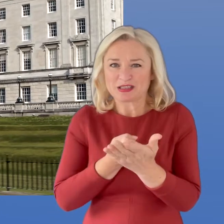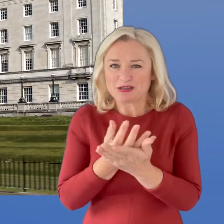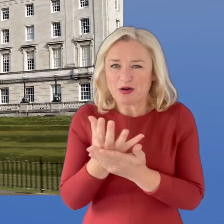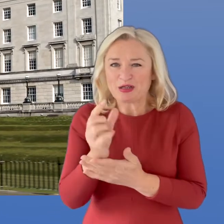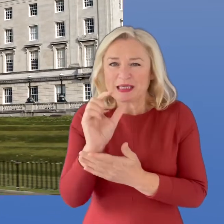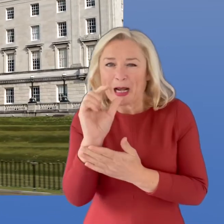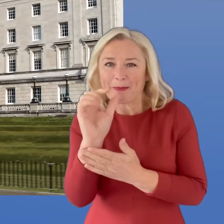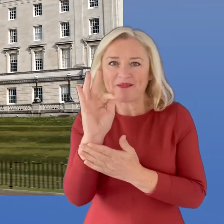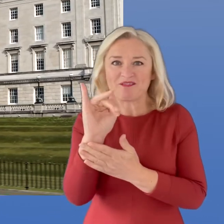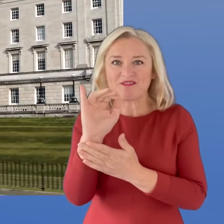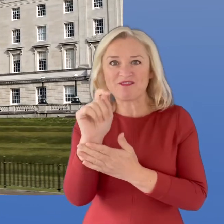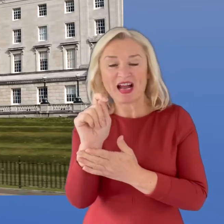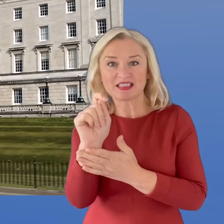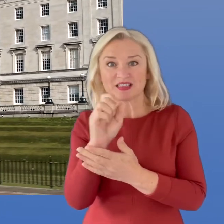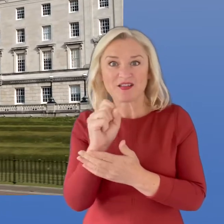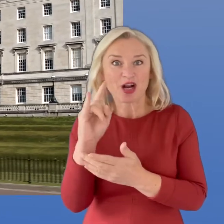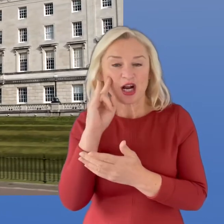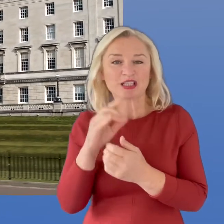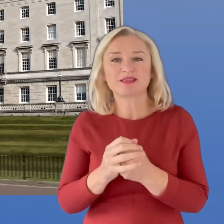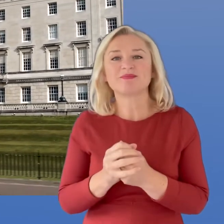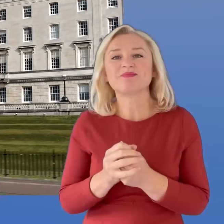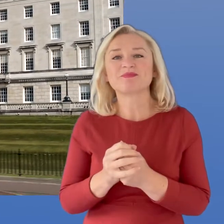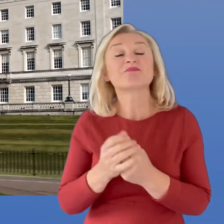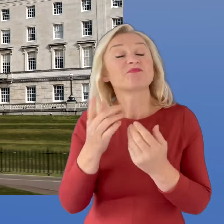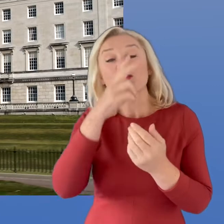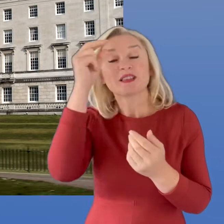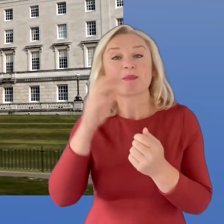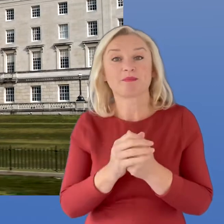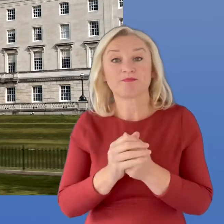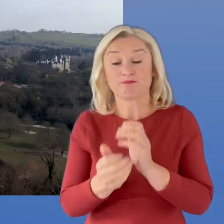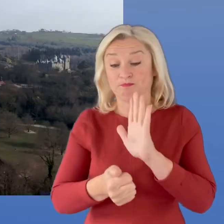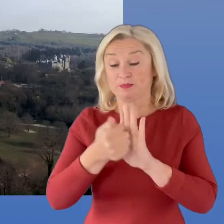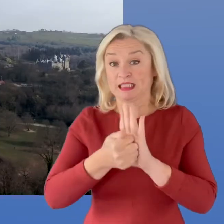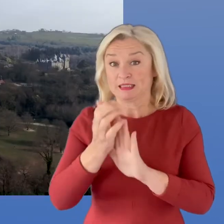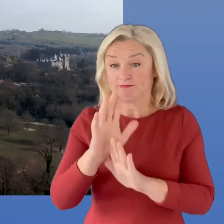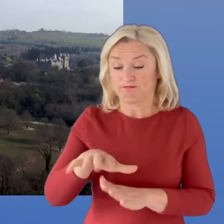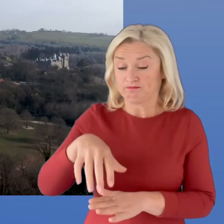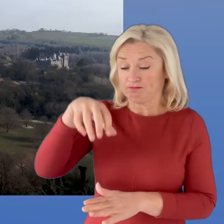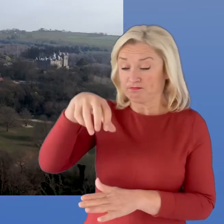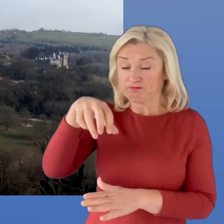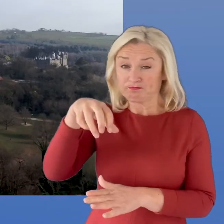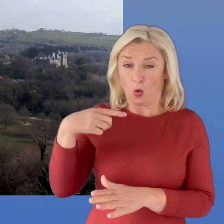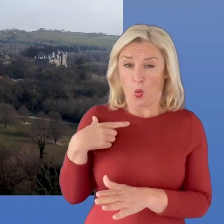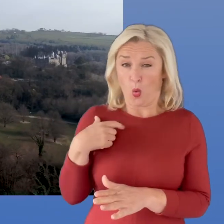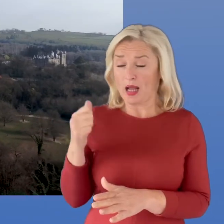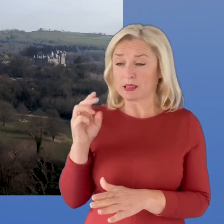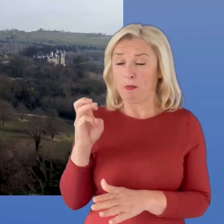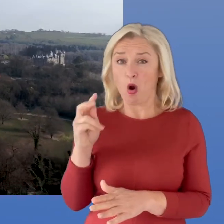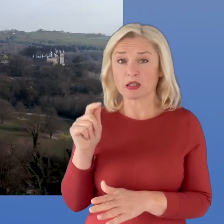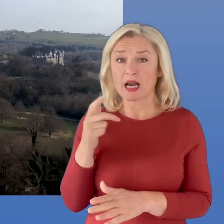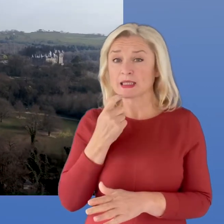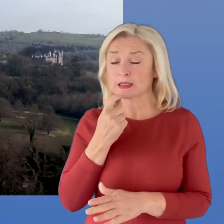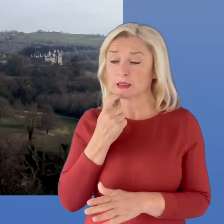known facts. For example, you'll hear about how this prominent structure, set high on a hill and built from white Portland stone,